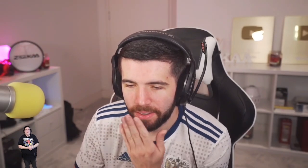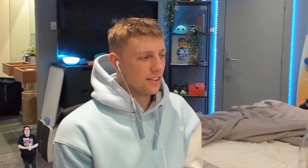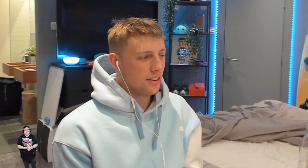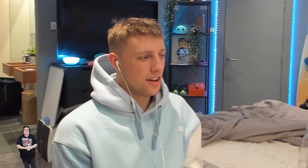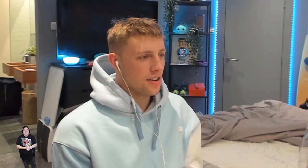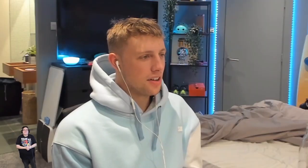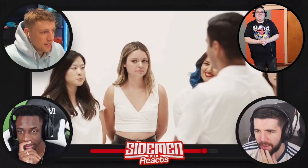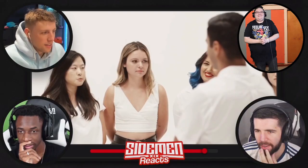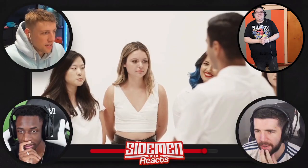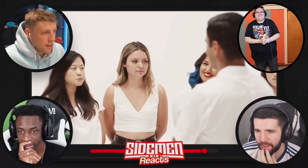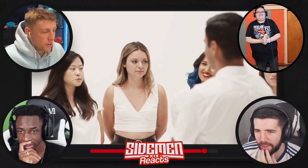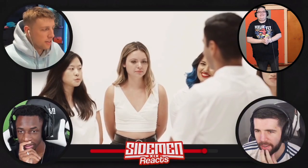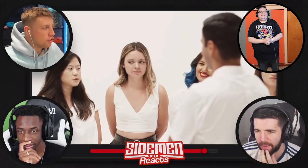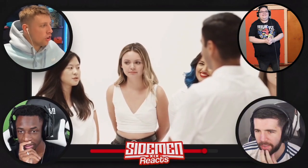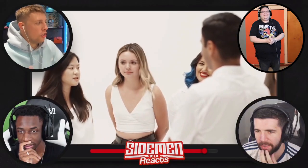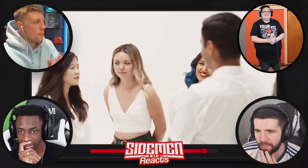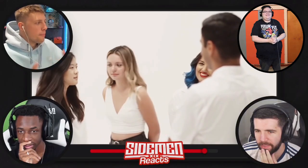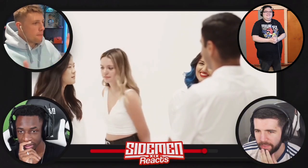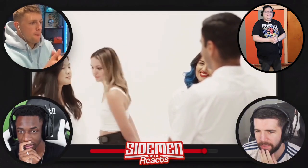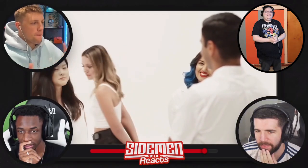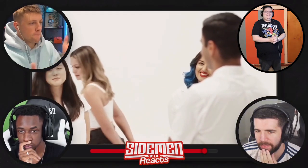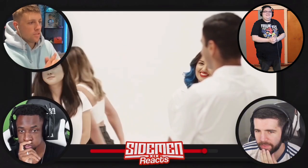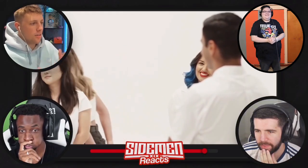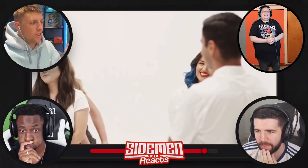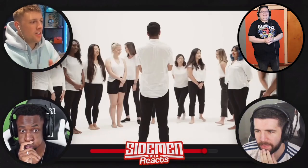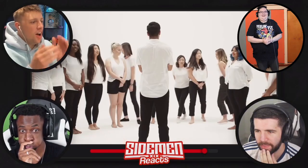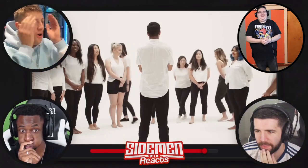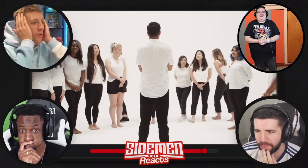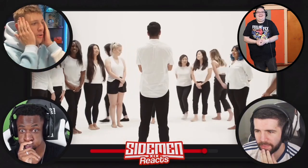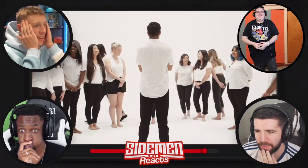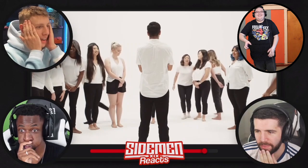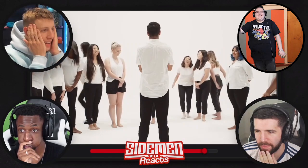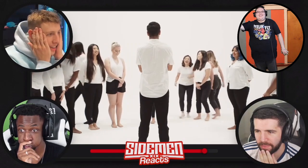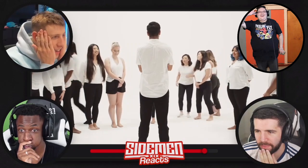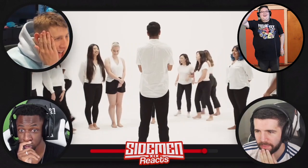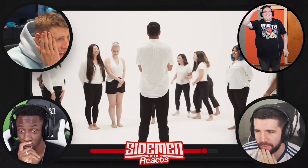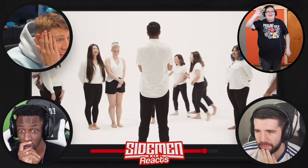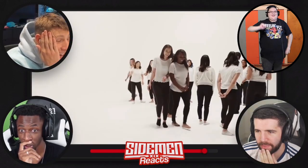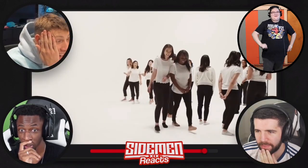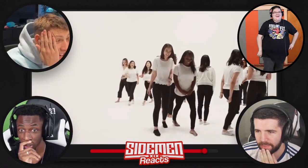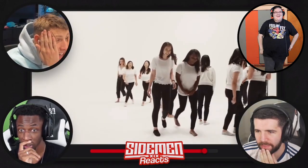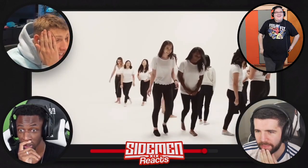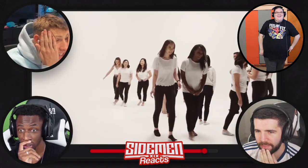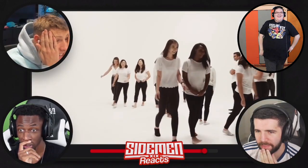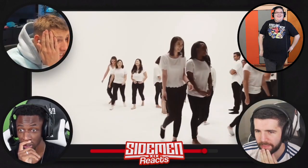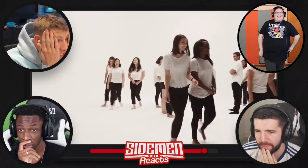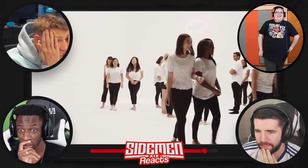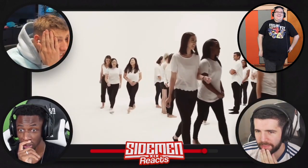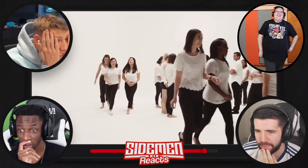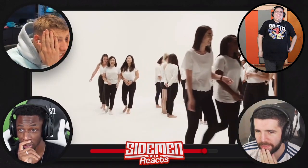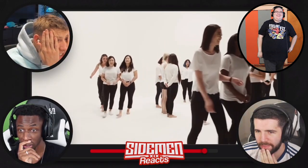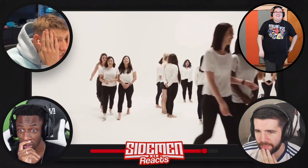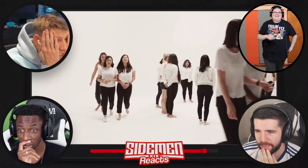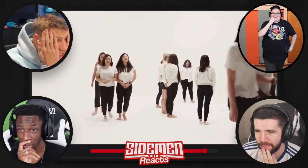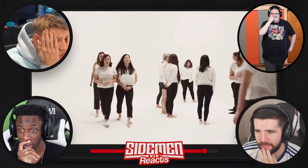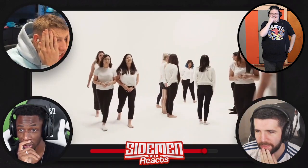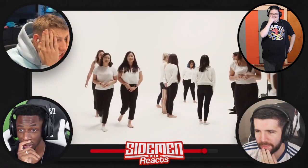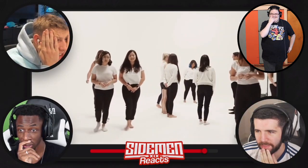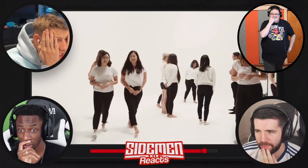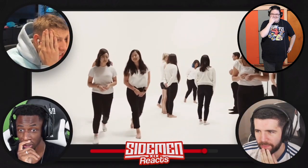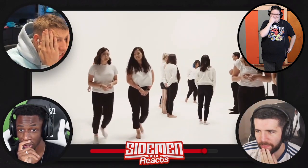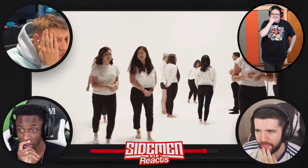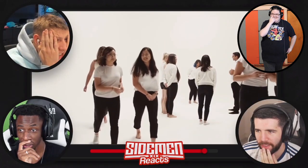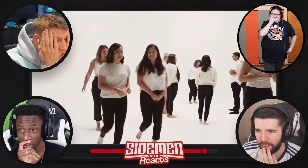no? Yeah. No. Come on, Anshul. Oh no! They're like, alright, bye!